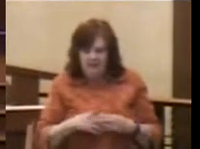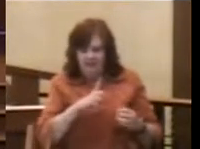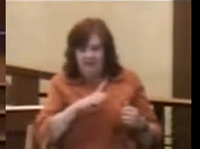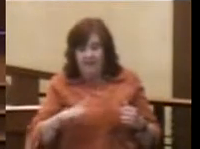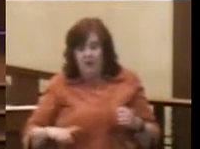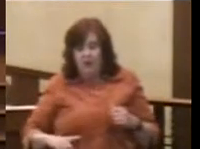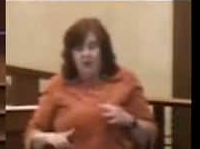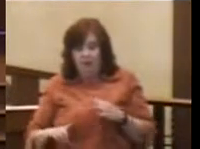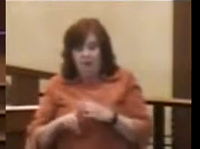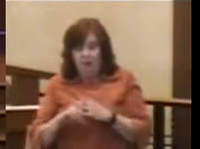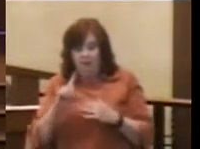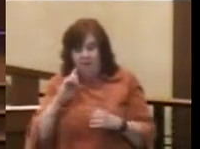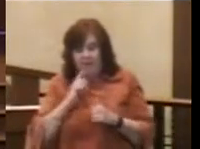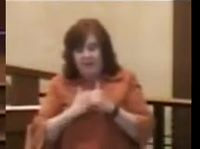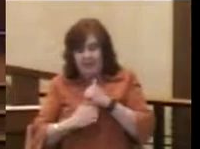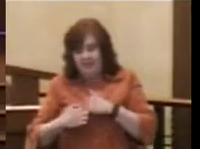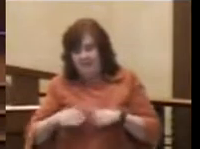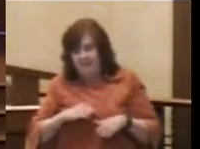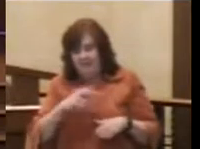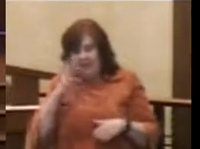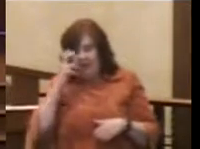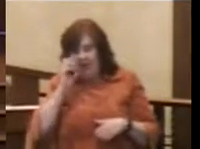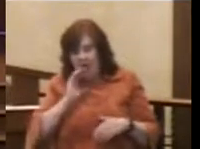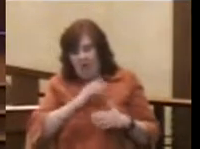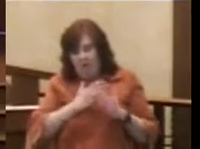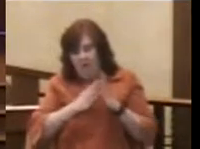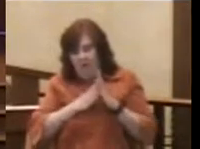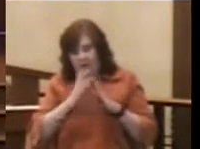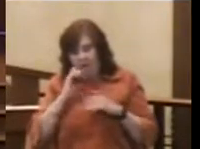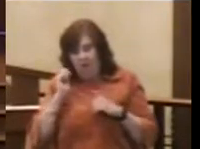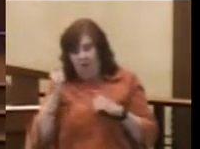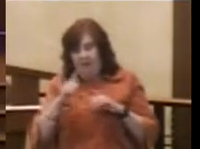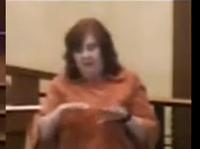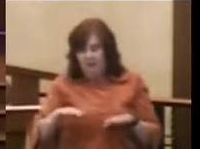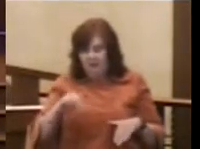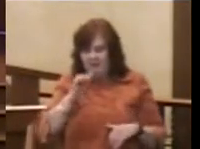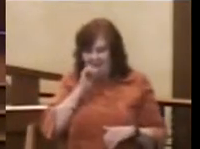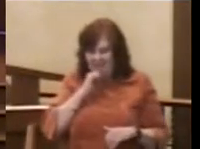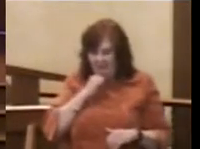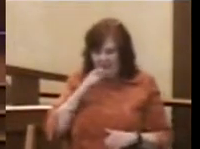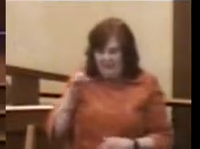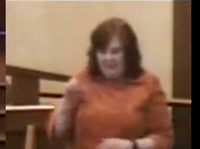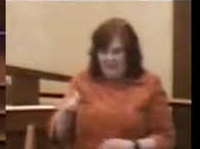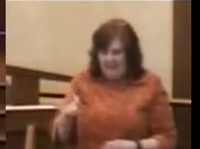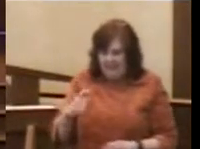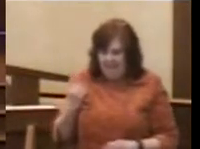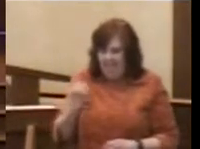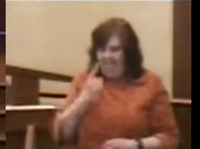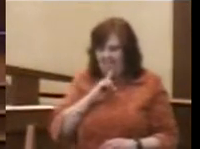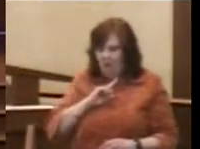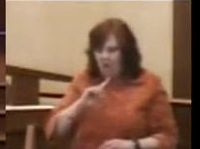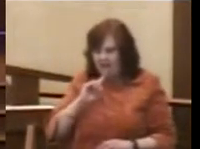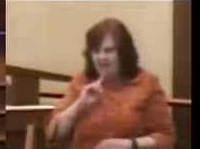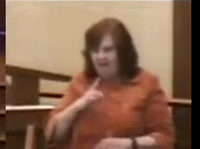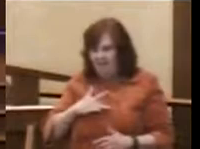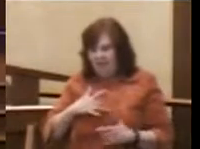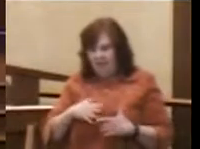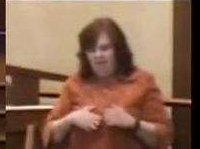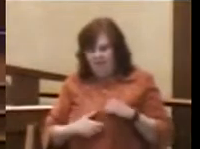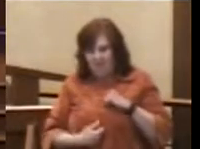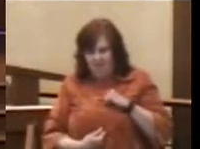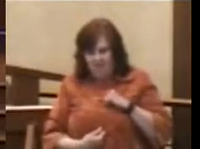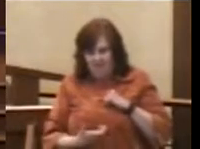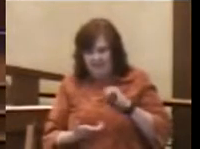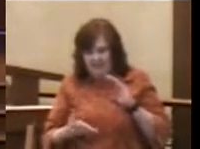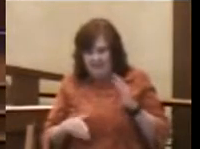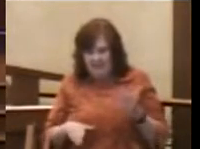Lord, who comes for each of us, hear our prayers for all your children who are suffering or in need, the lonely and the afflicted, the